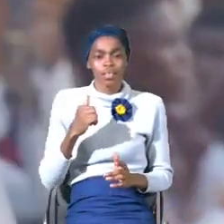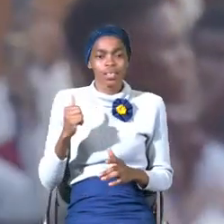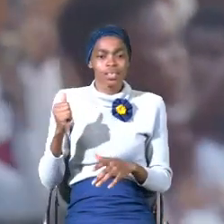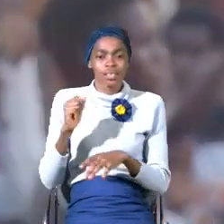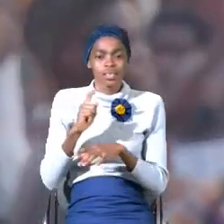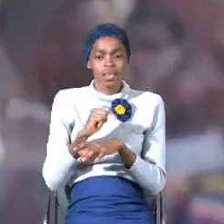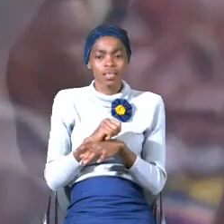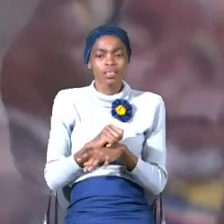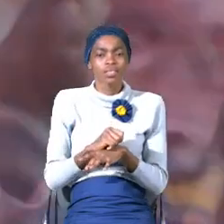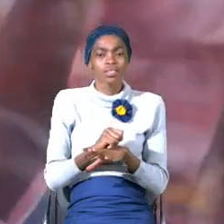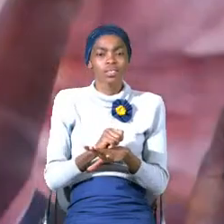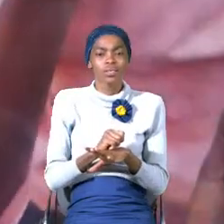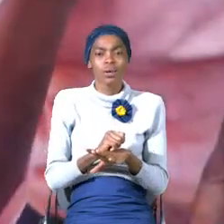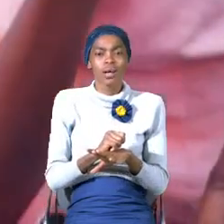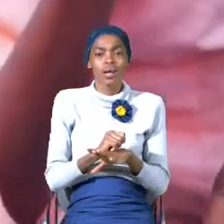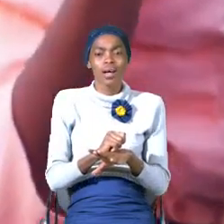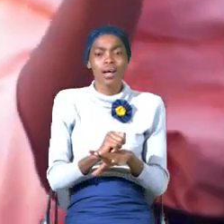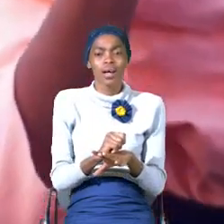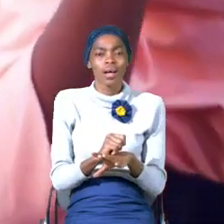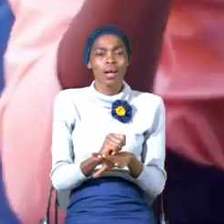A